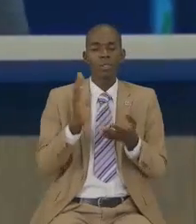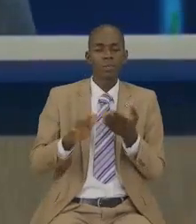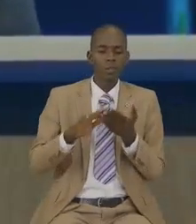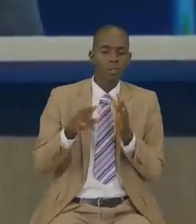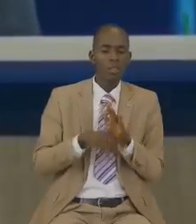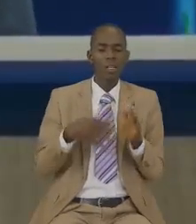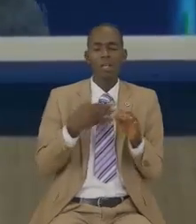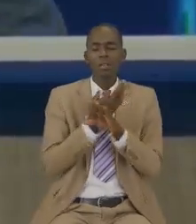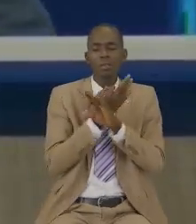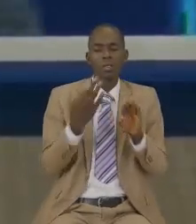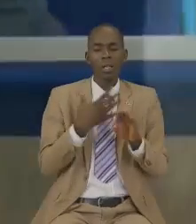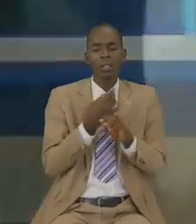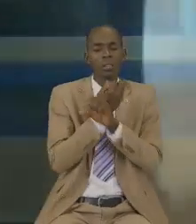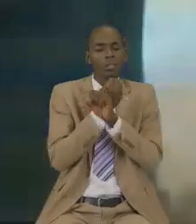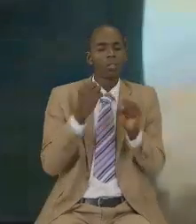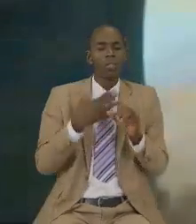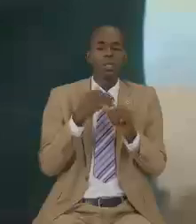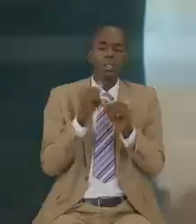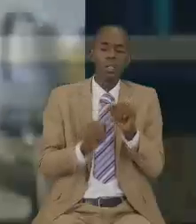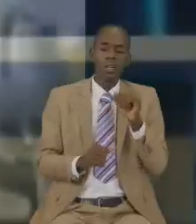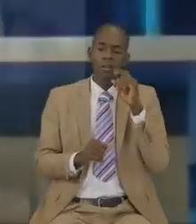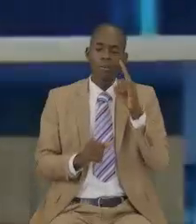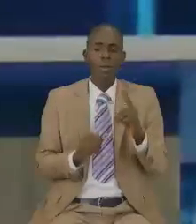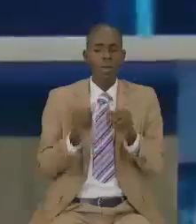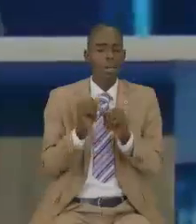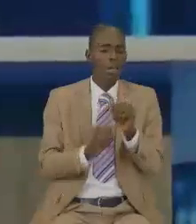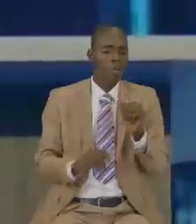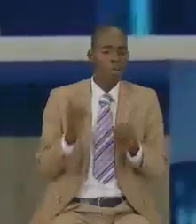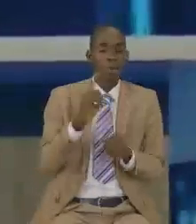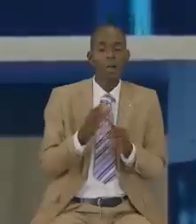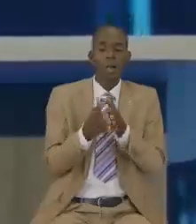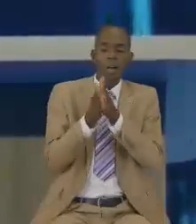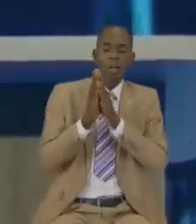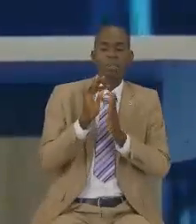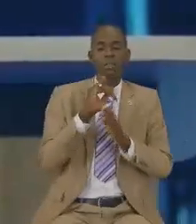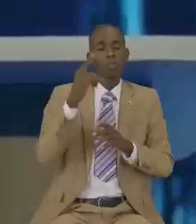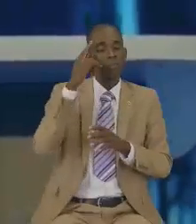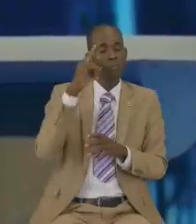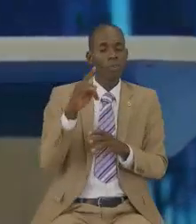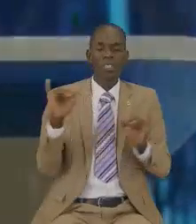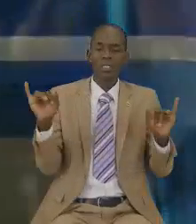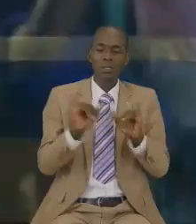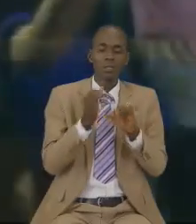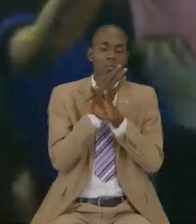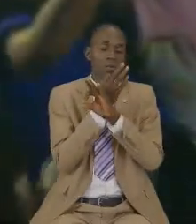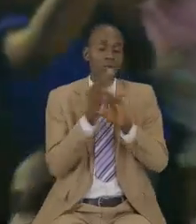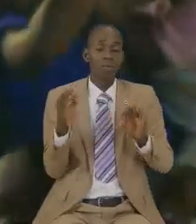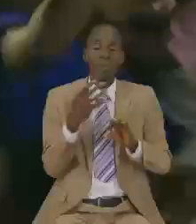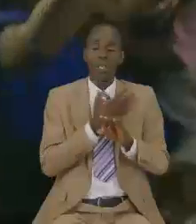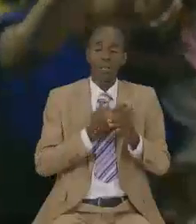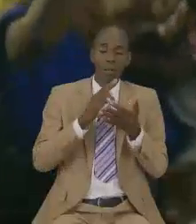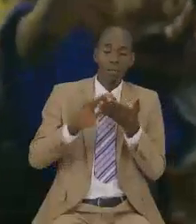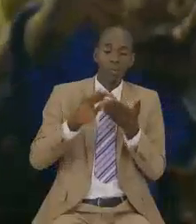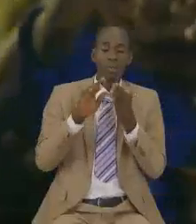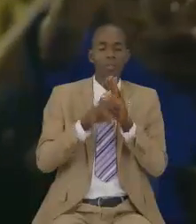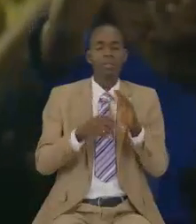freedom and the salvation. And everyone, everywhere, asking for the same freedom and the forgiveness